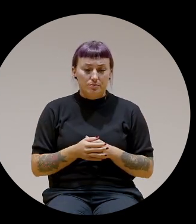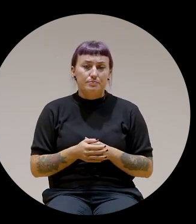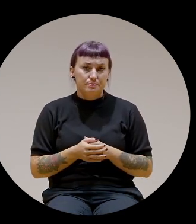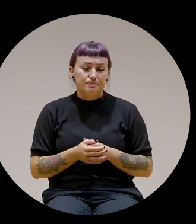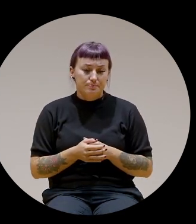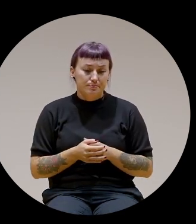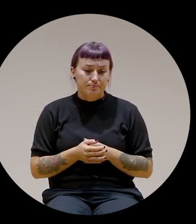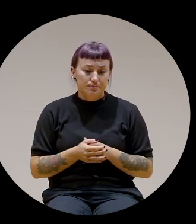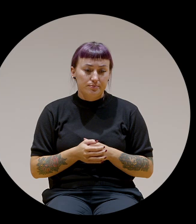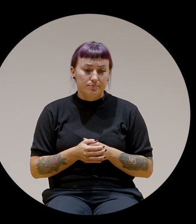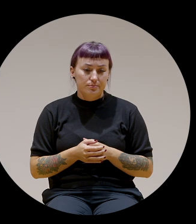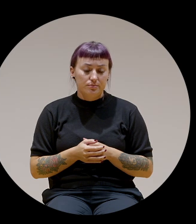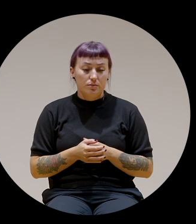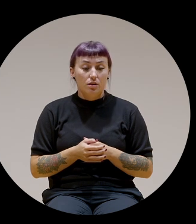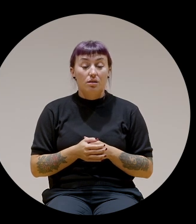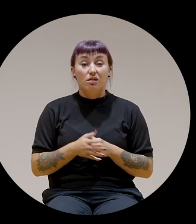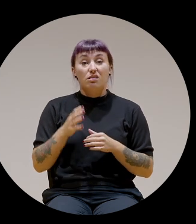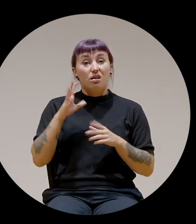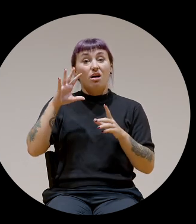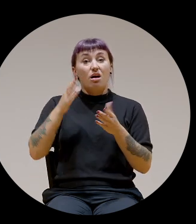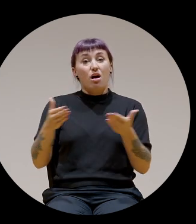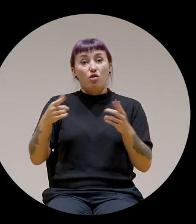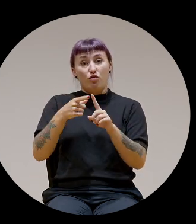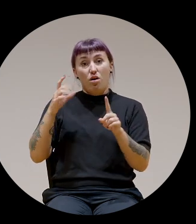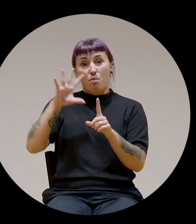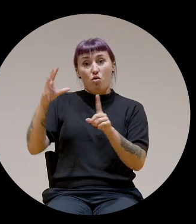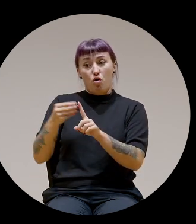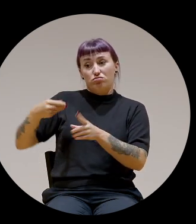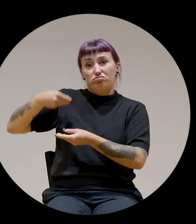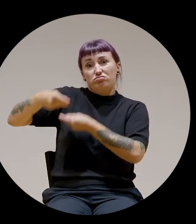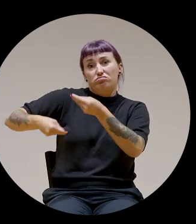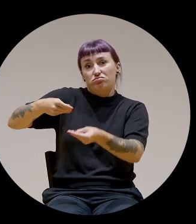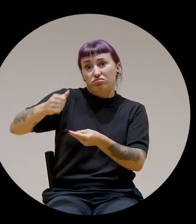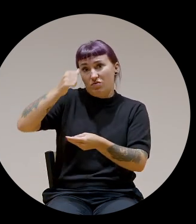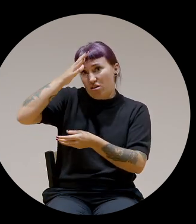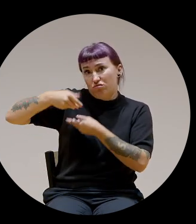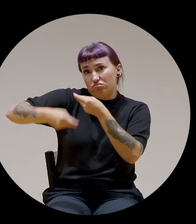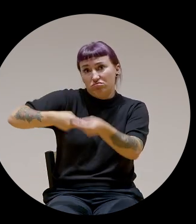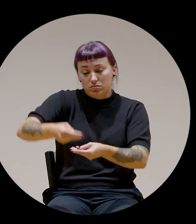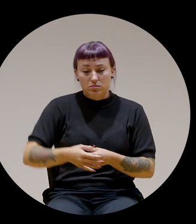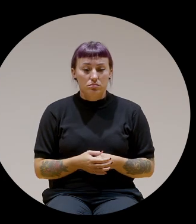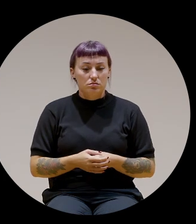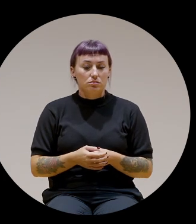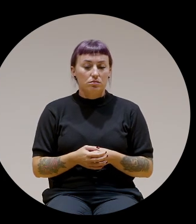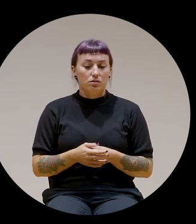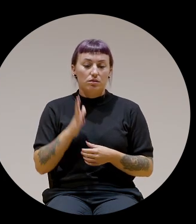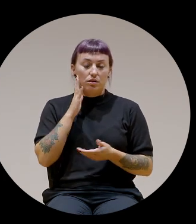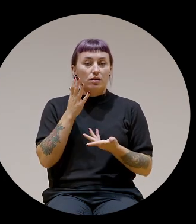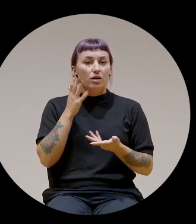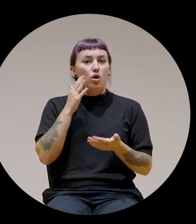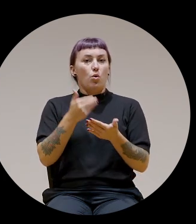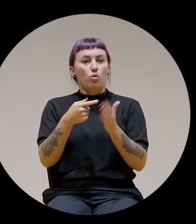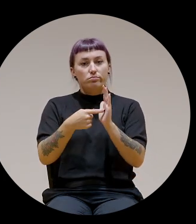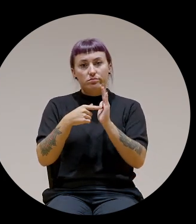in the museum. Objects of cultural patrimony. An example from close to